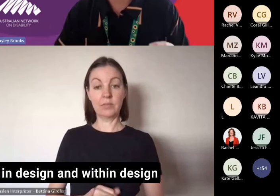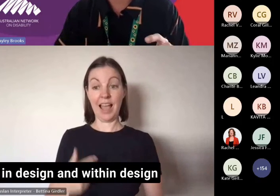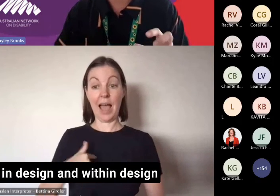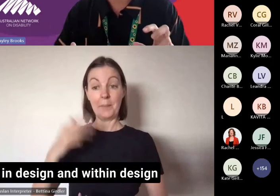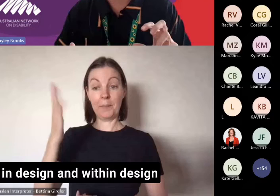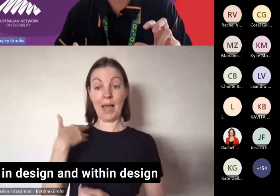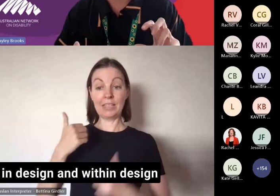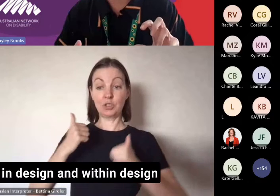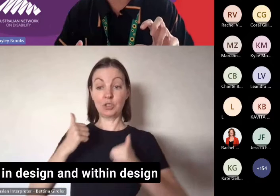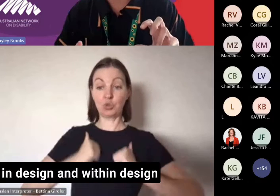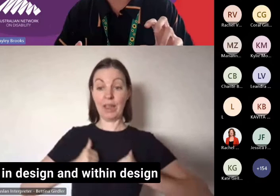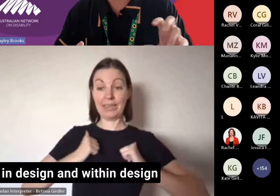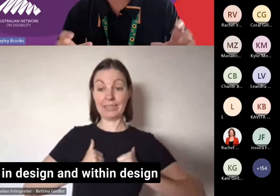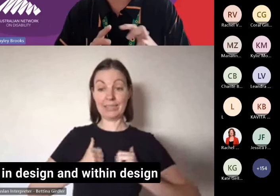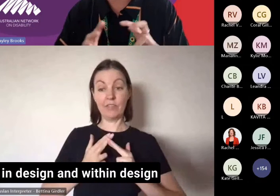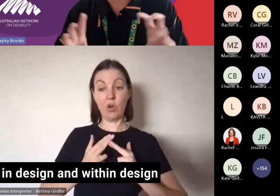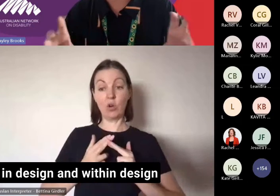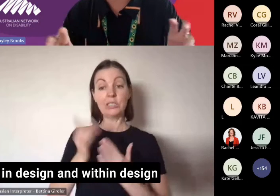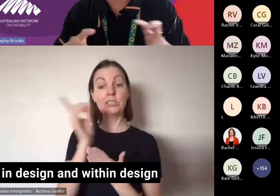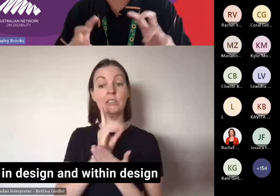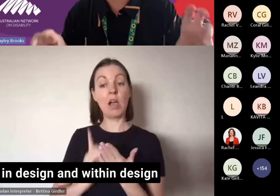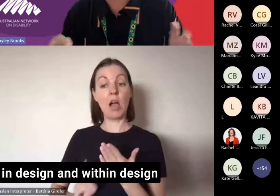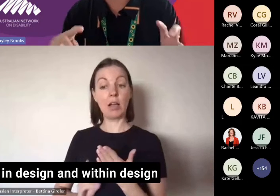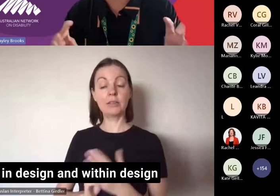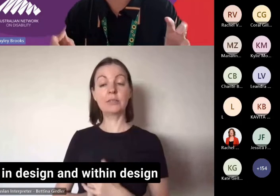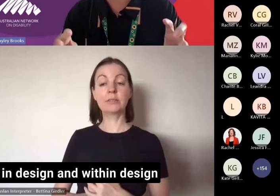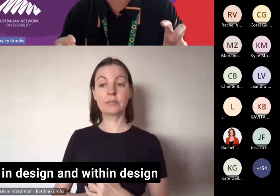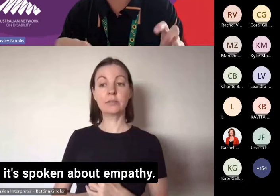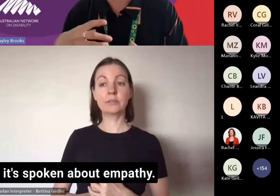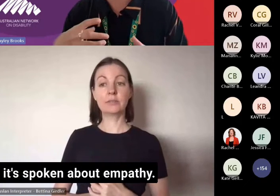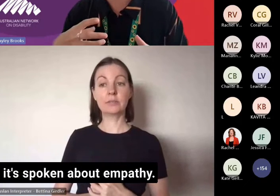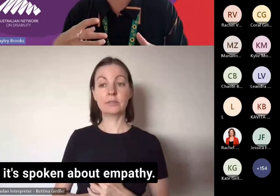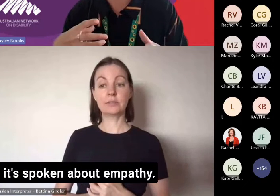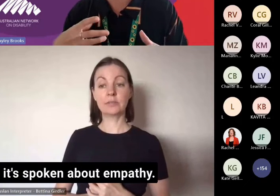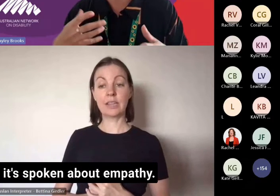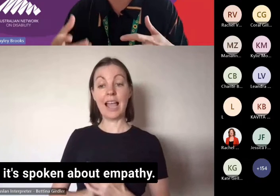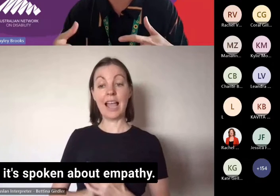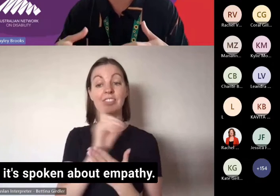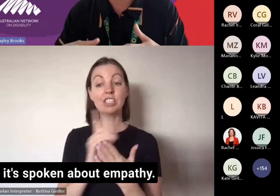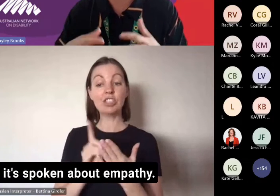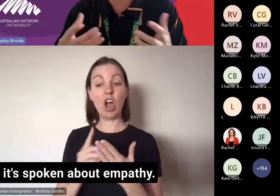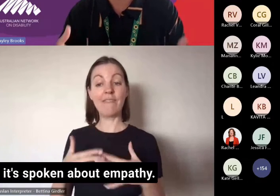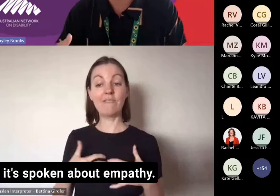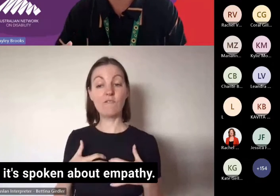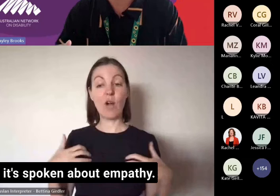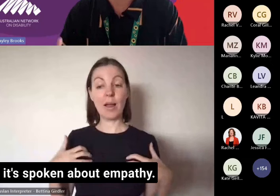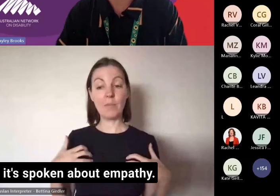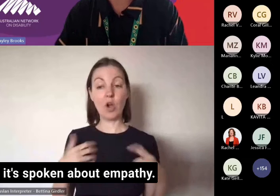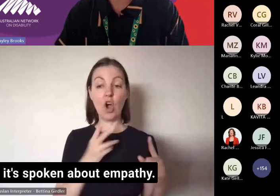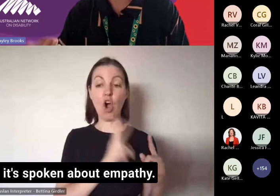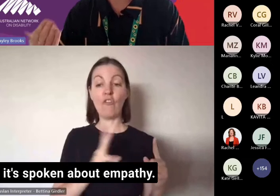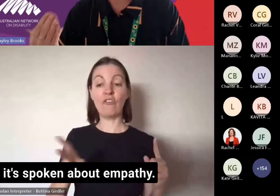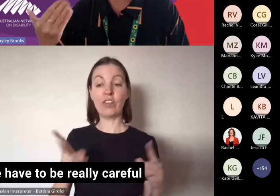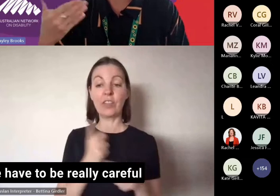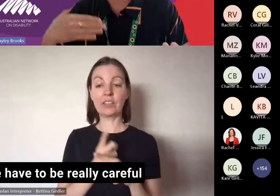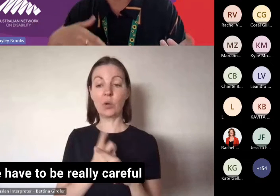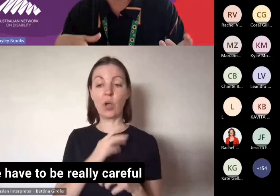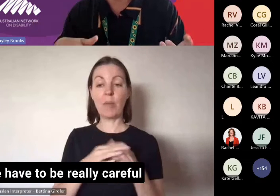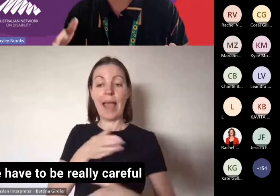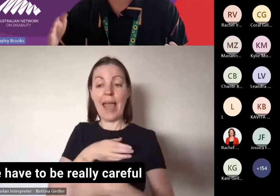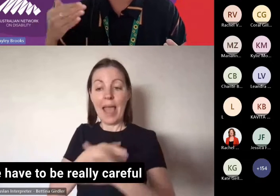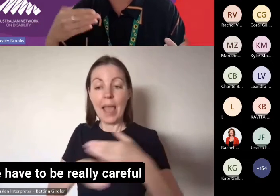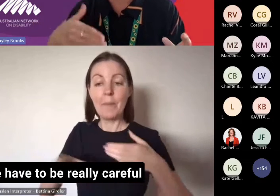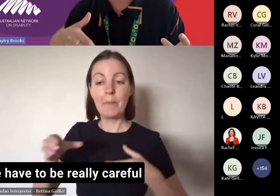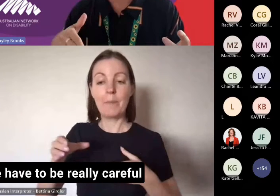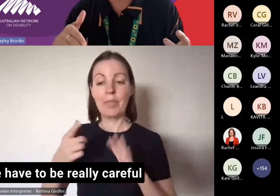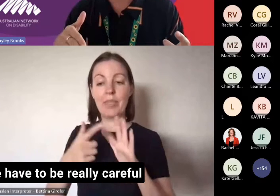in design, and within that, within design frameworks, often it's spoken about empathy. But the thing